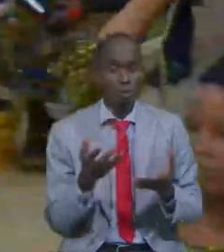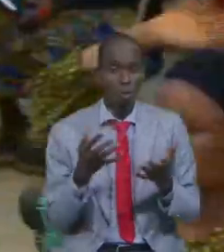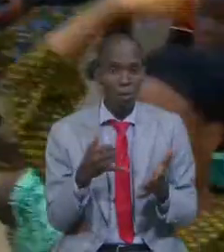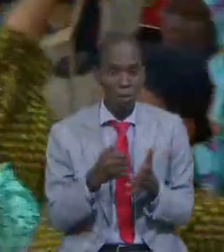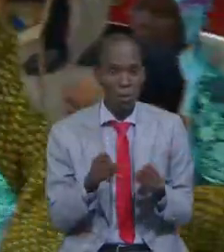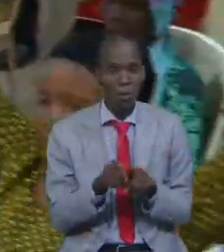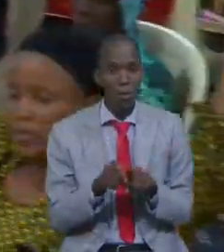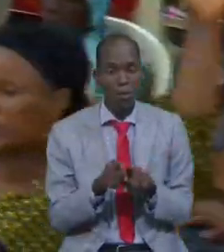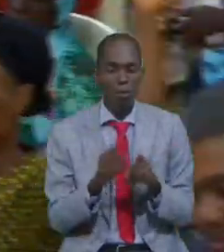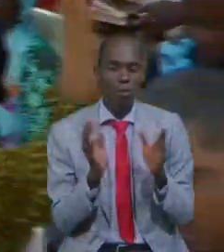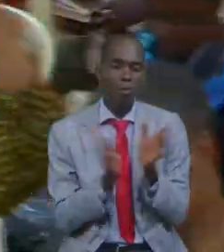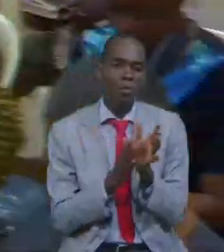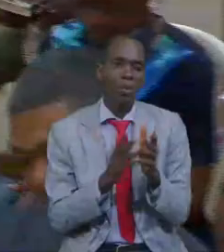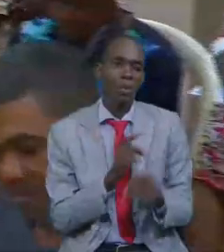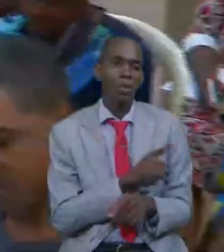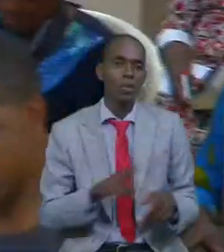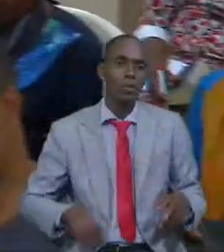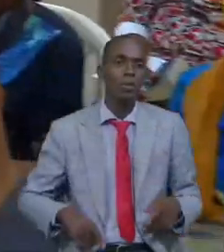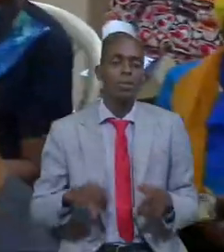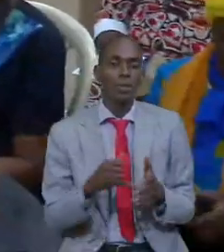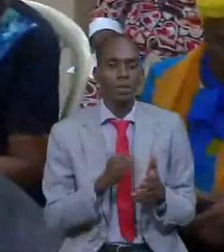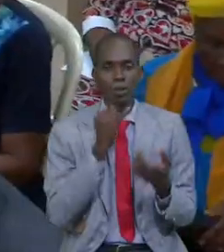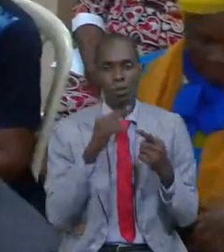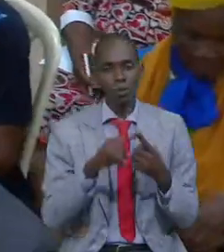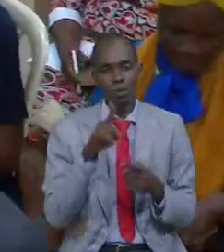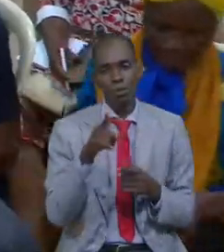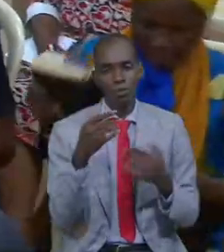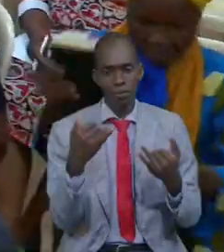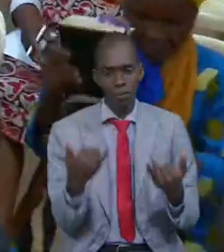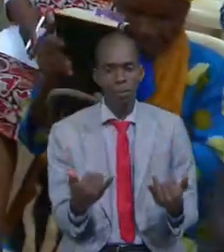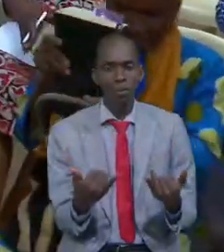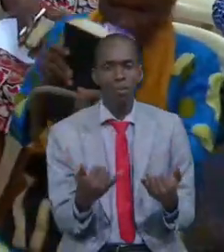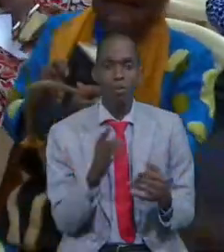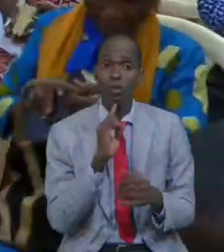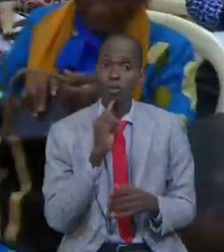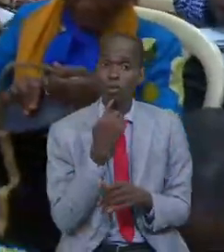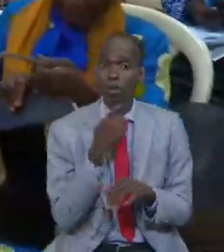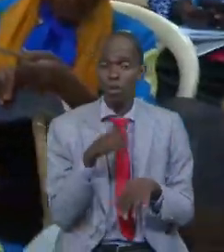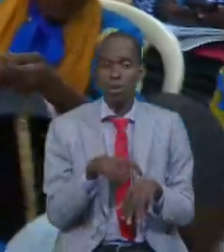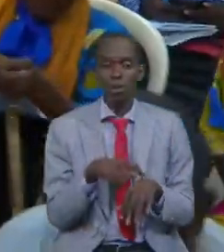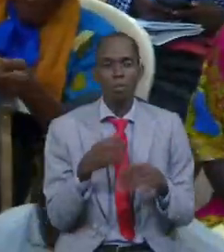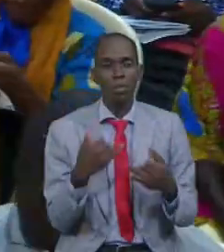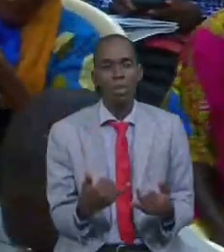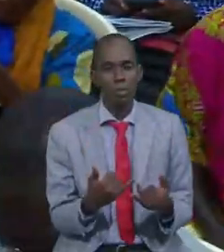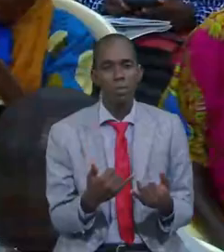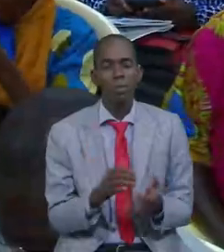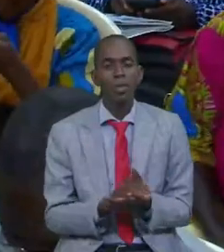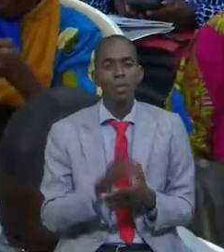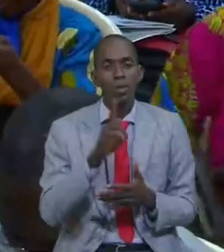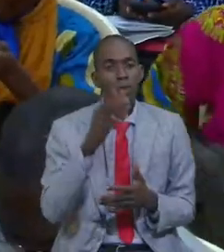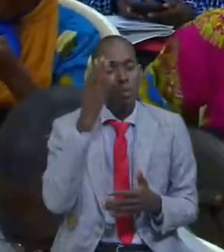there? Praise the Lord is coming to you. It's bowed and eyes closed. You know